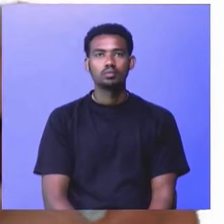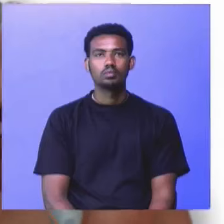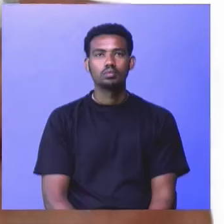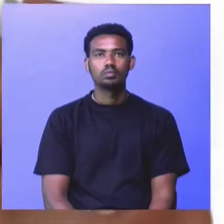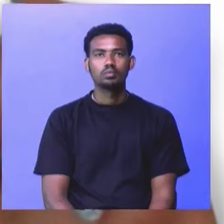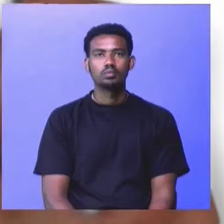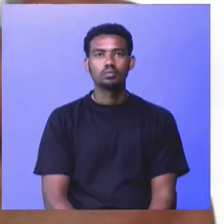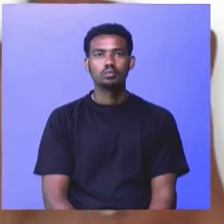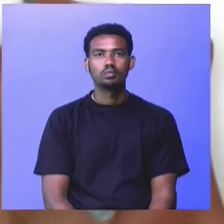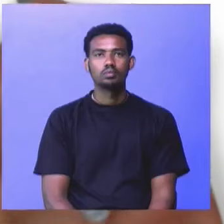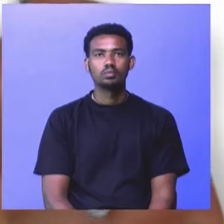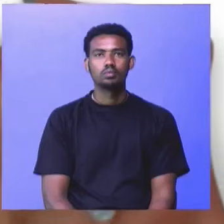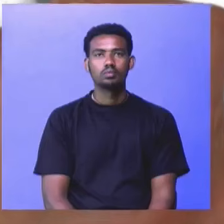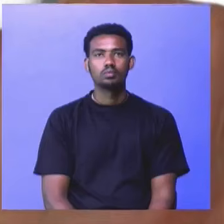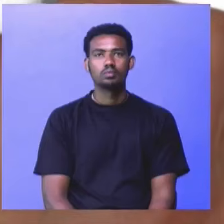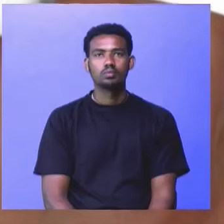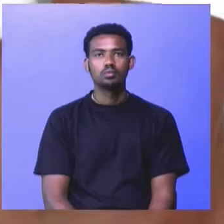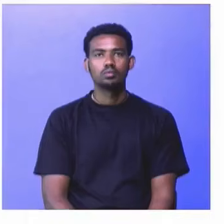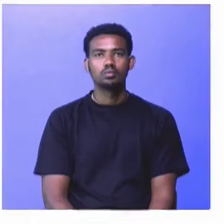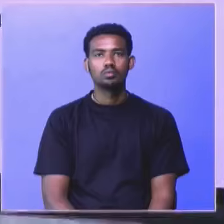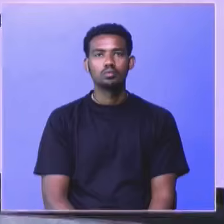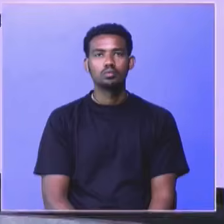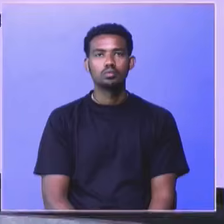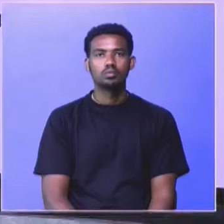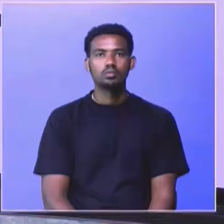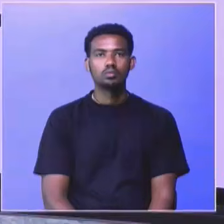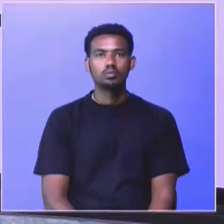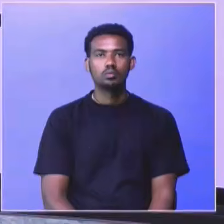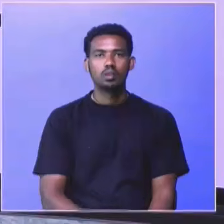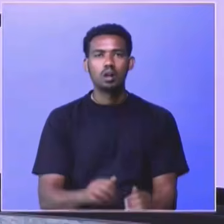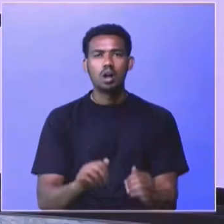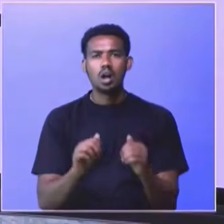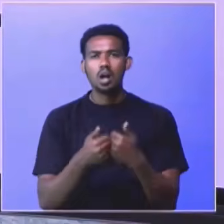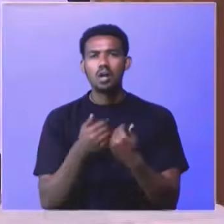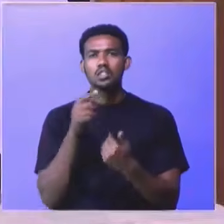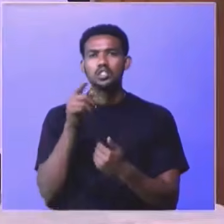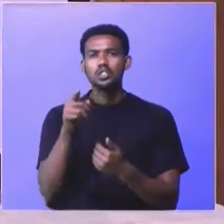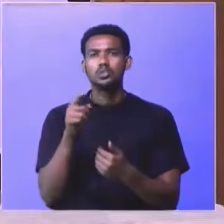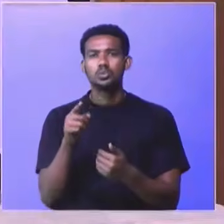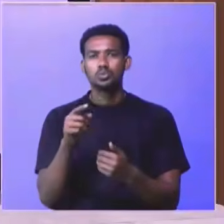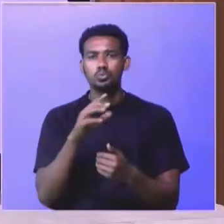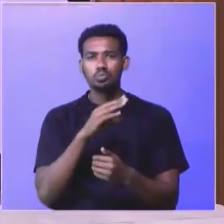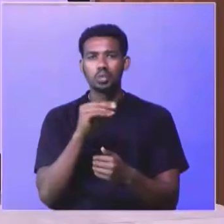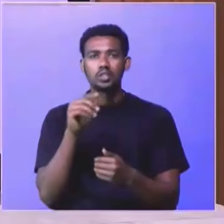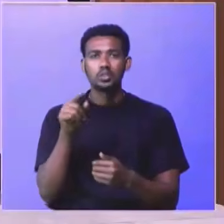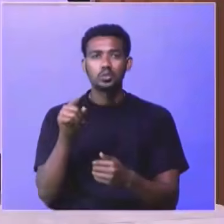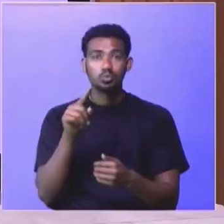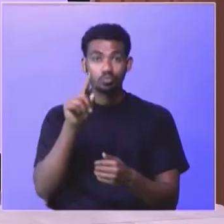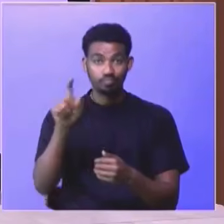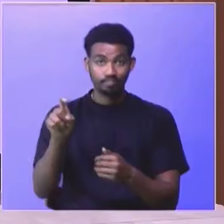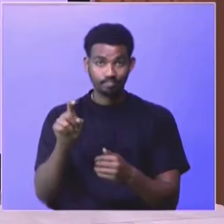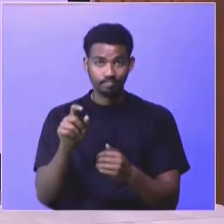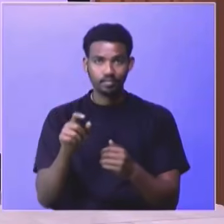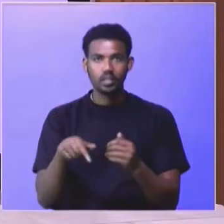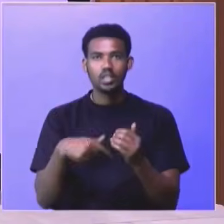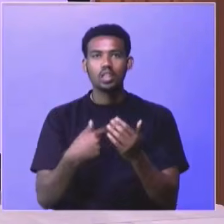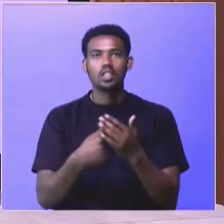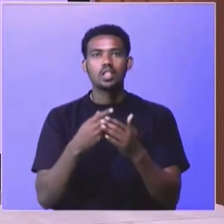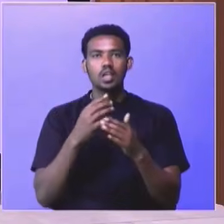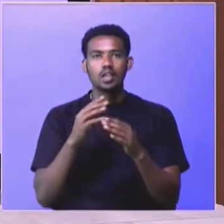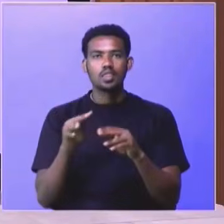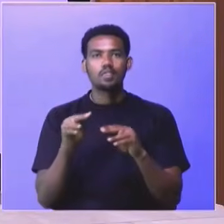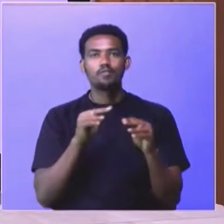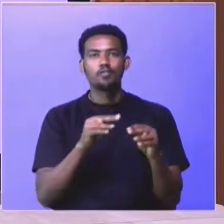And you by using question mark. This is a formal method of